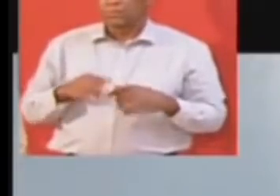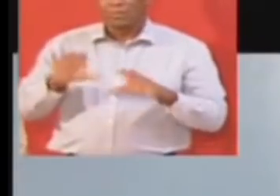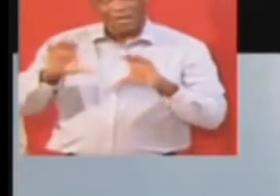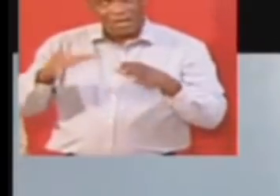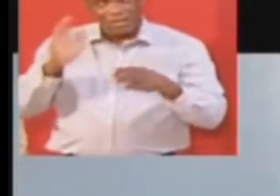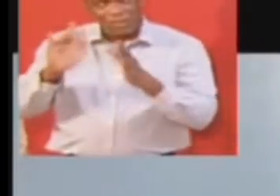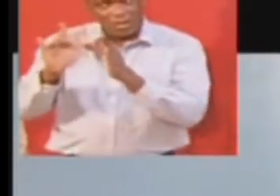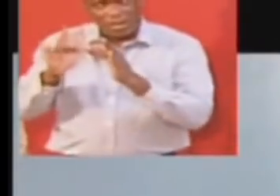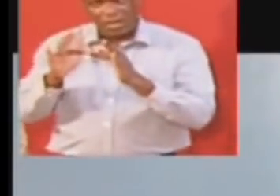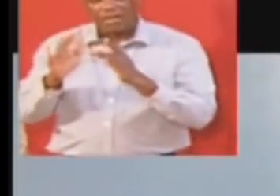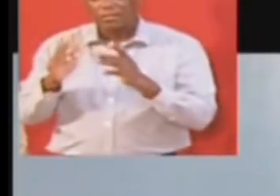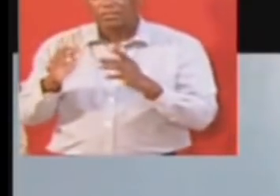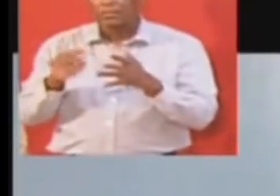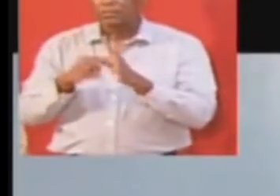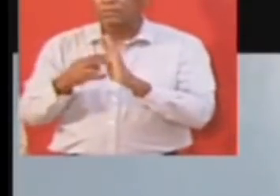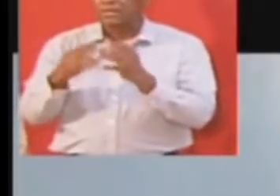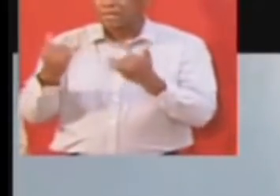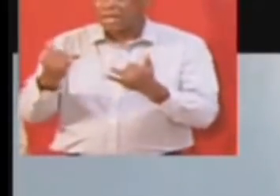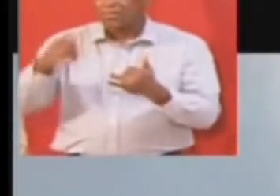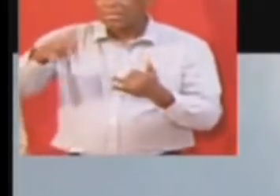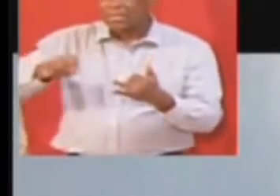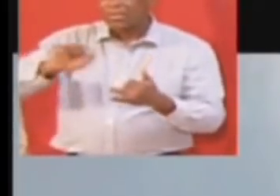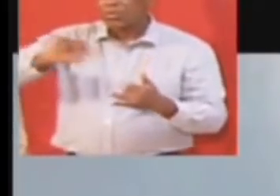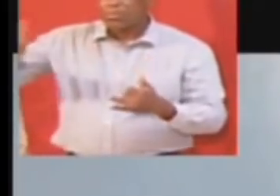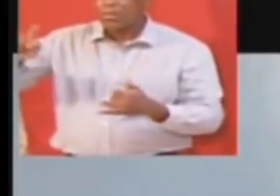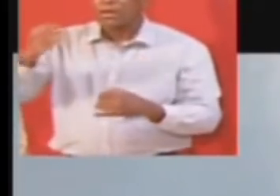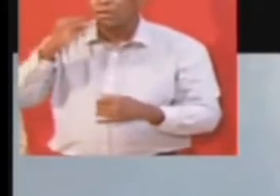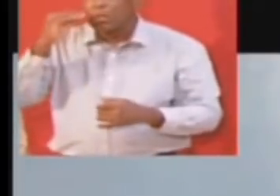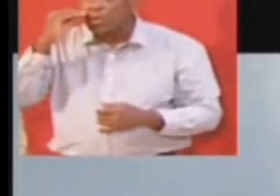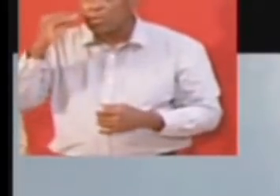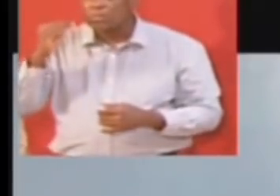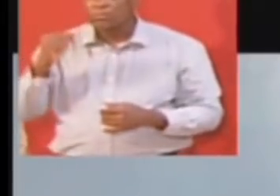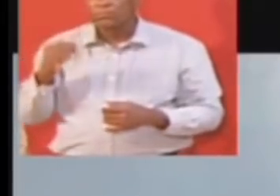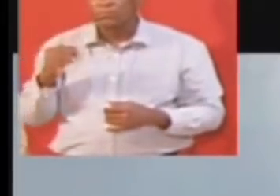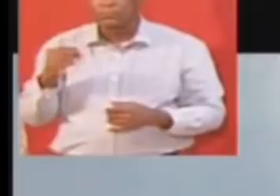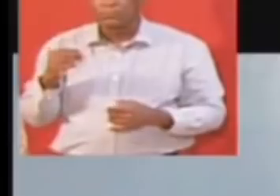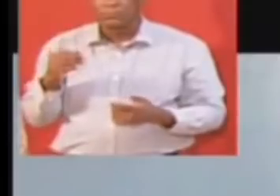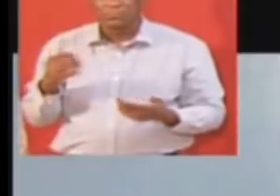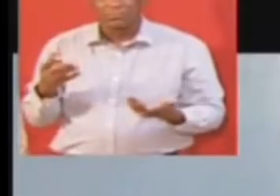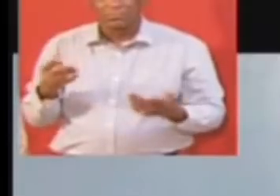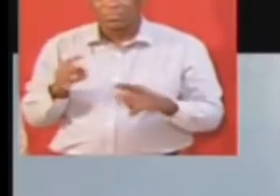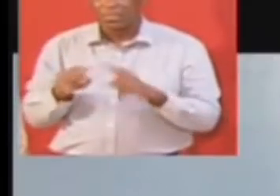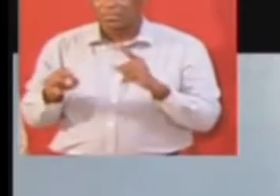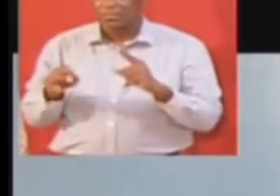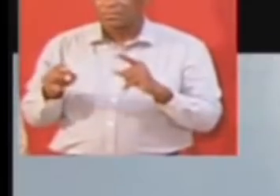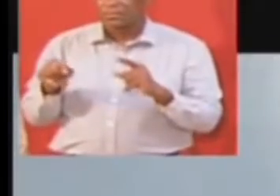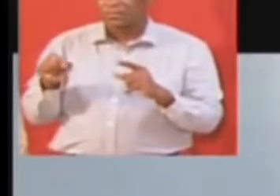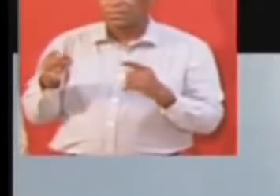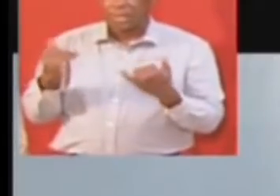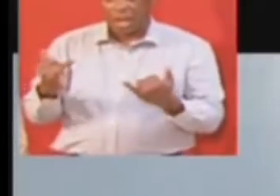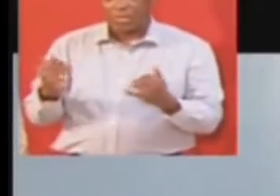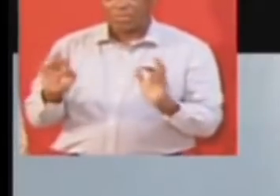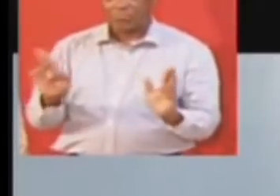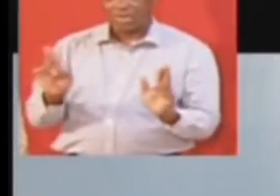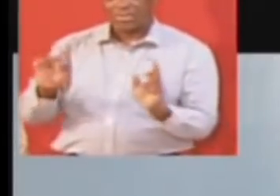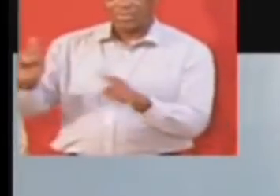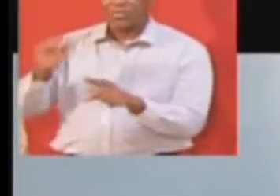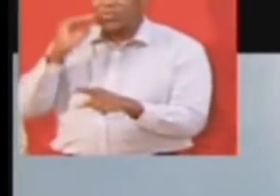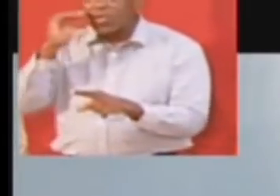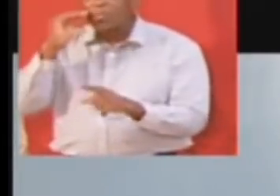attention, so they're asking how soon, when, what priority they would have in coming